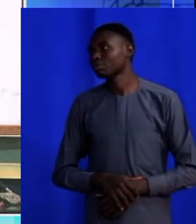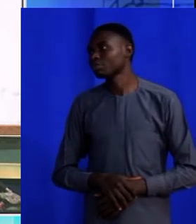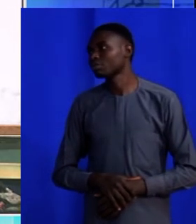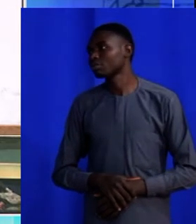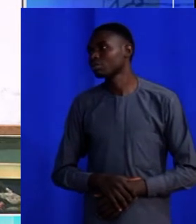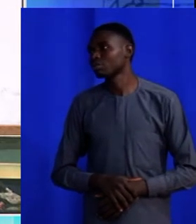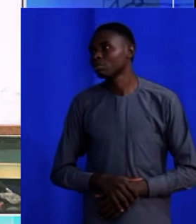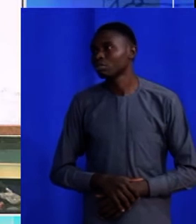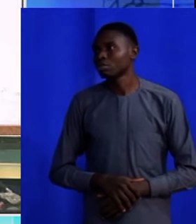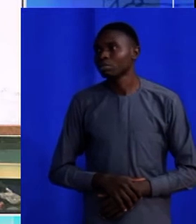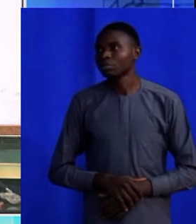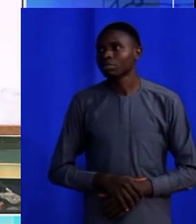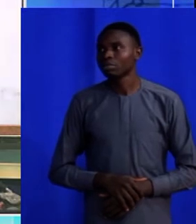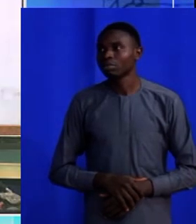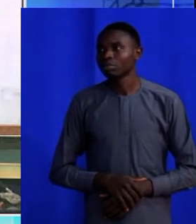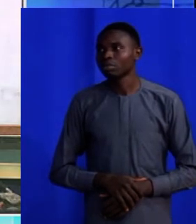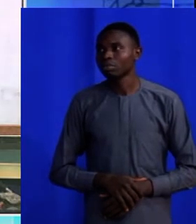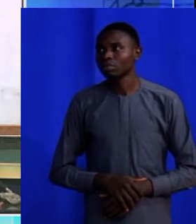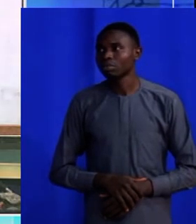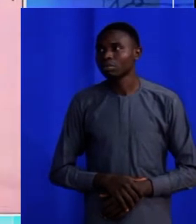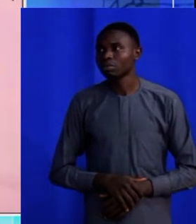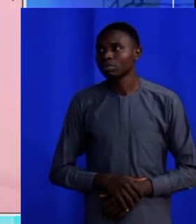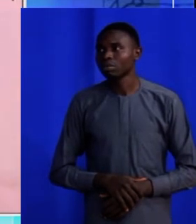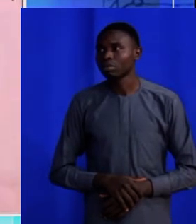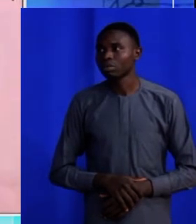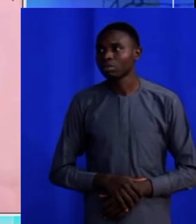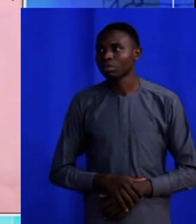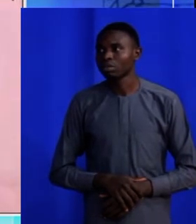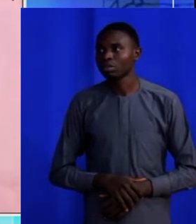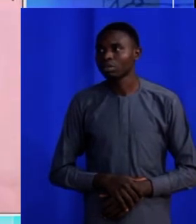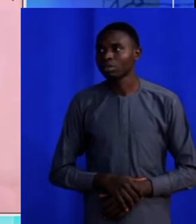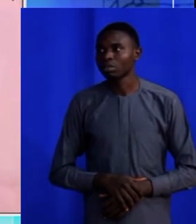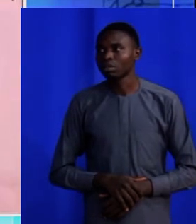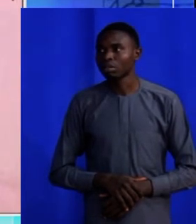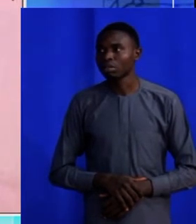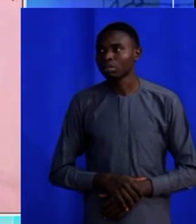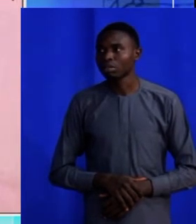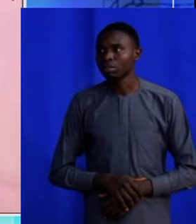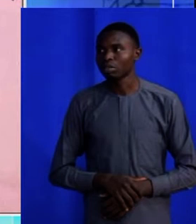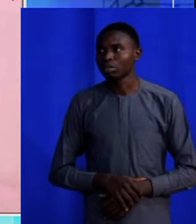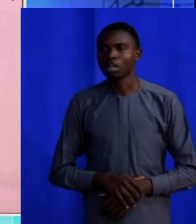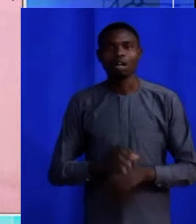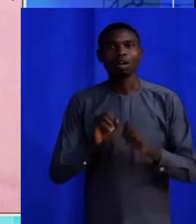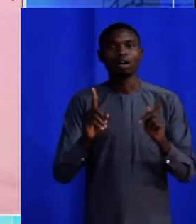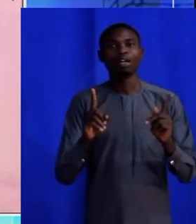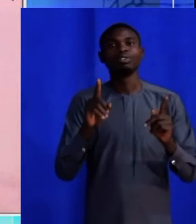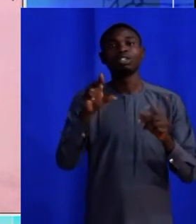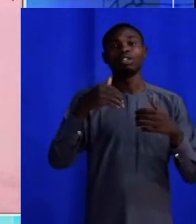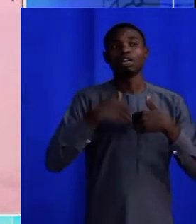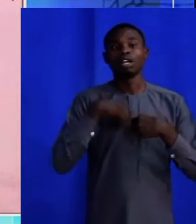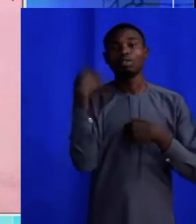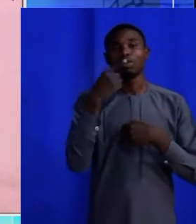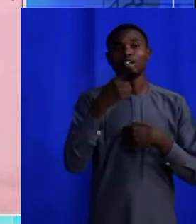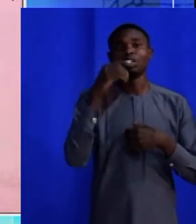Bulls. Why don't I say cows? Bulls are normally used for work. What are the